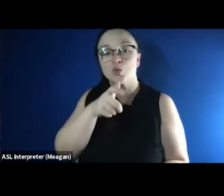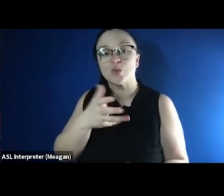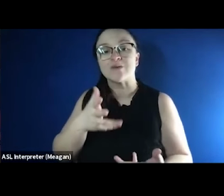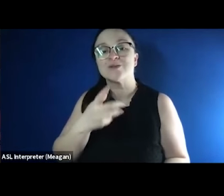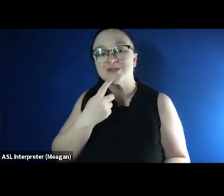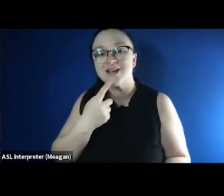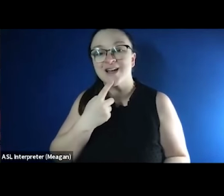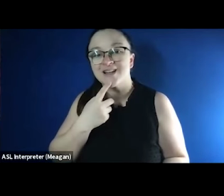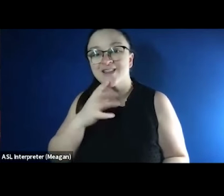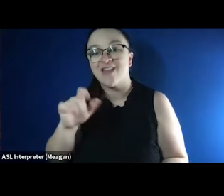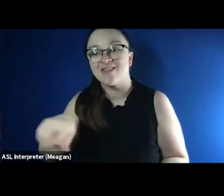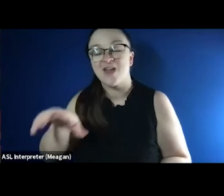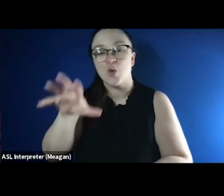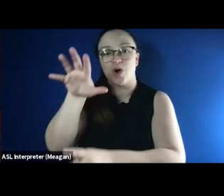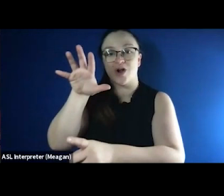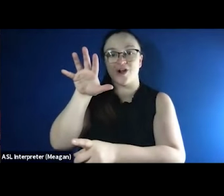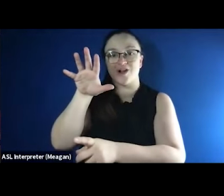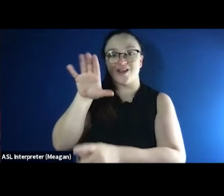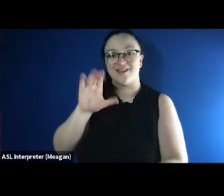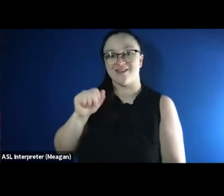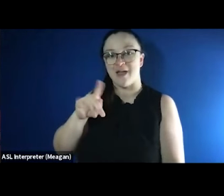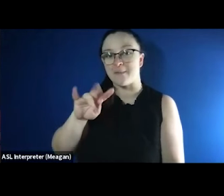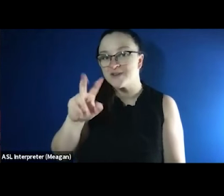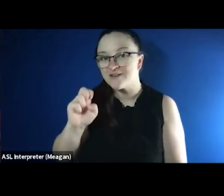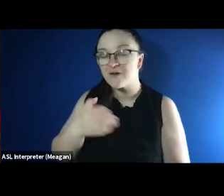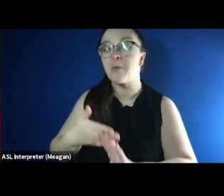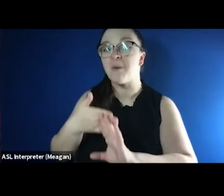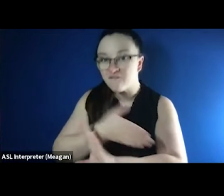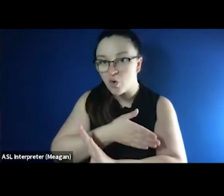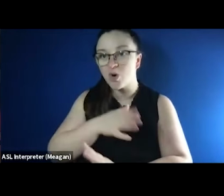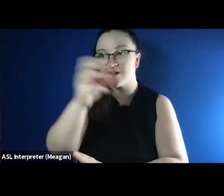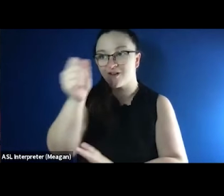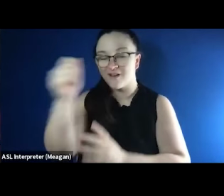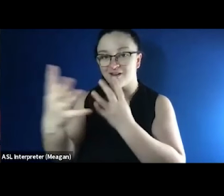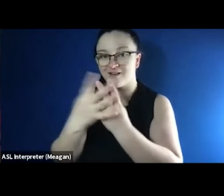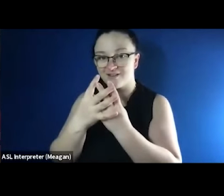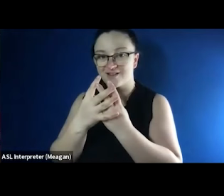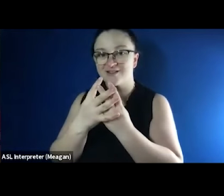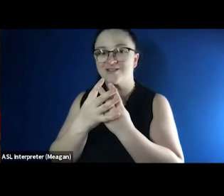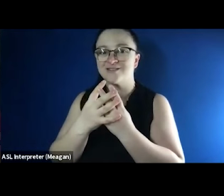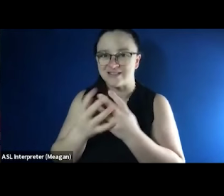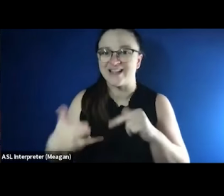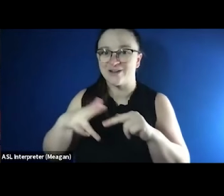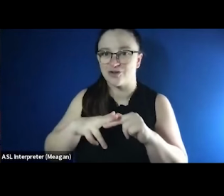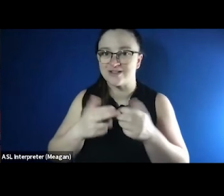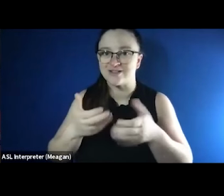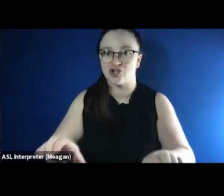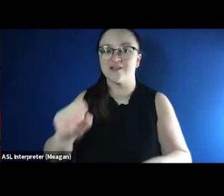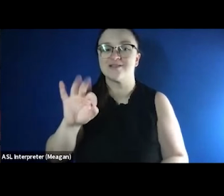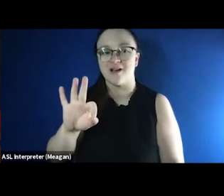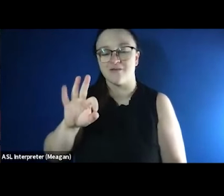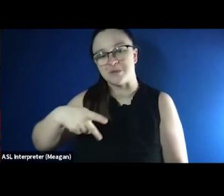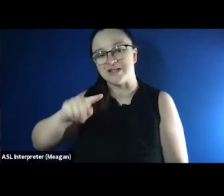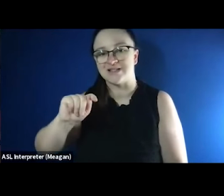held captive prior to their incarceration greatly amplified the likelihood of post-traumatic stress during their